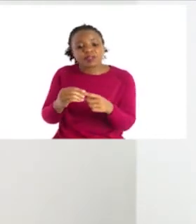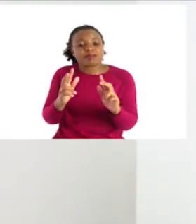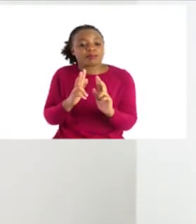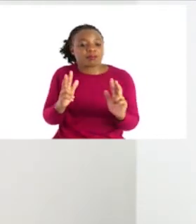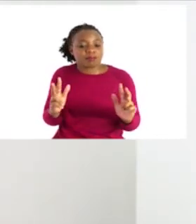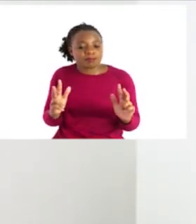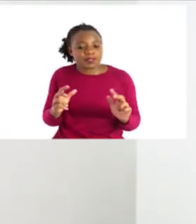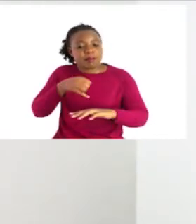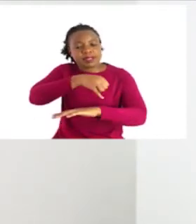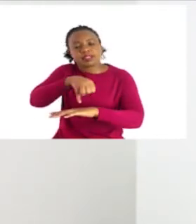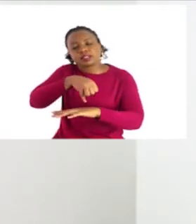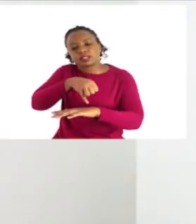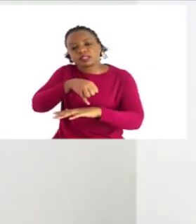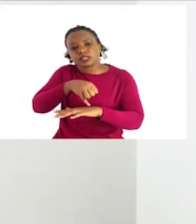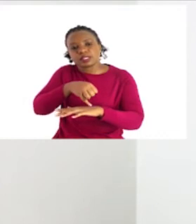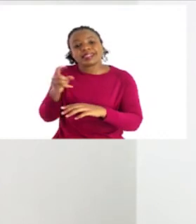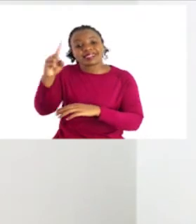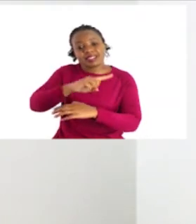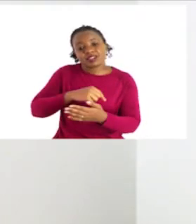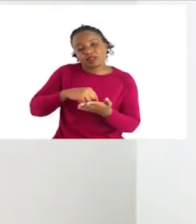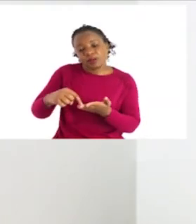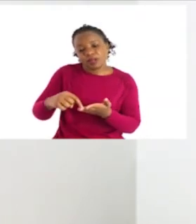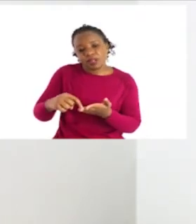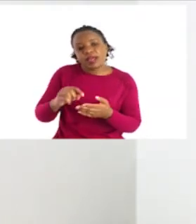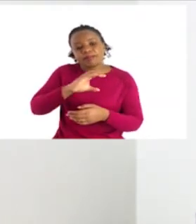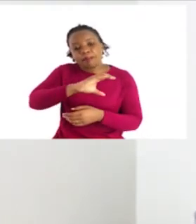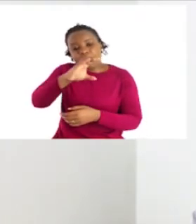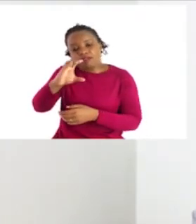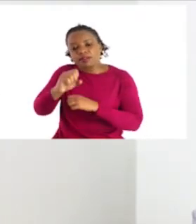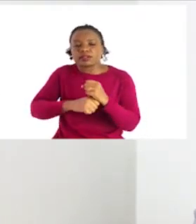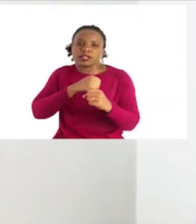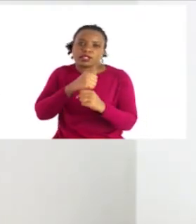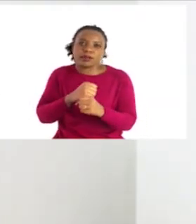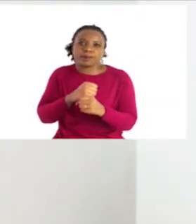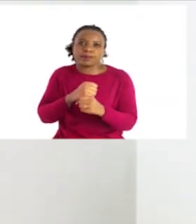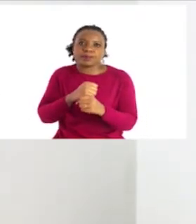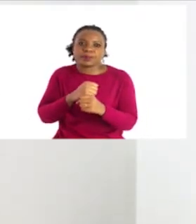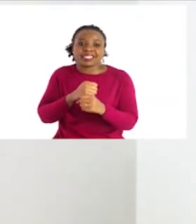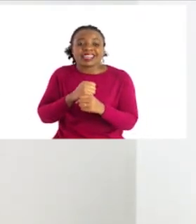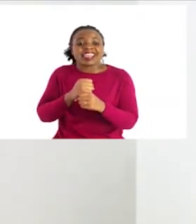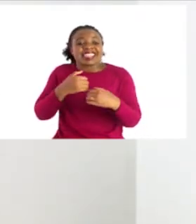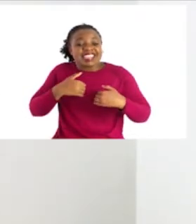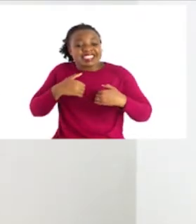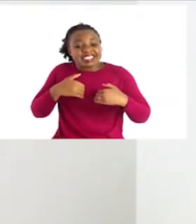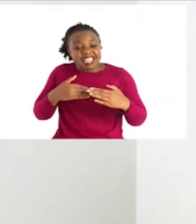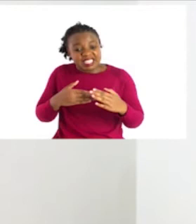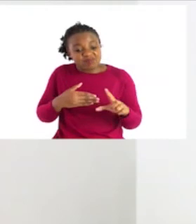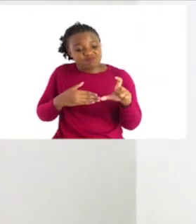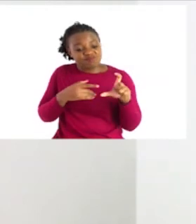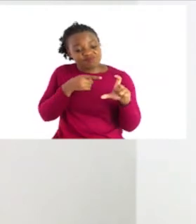people, places, days of the week, and months of the year. They start with